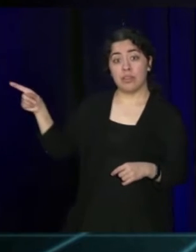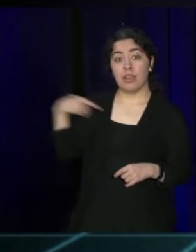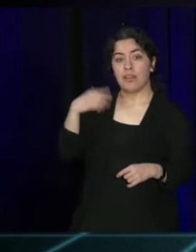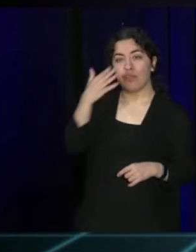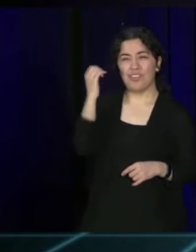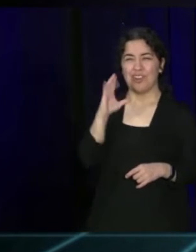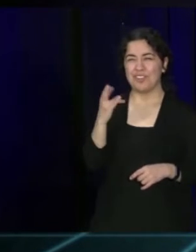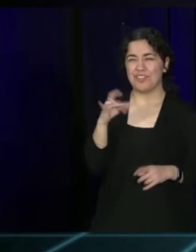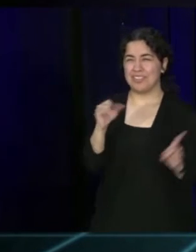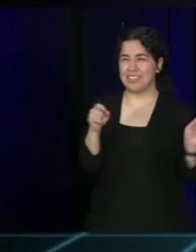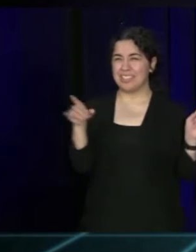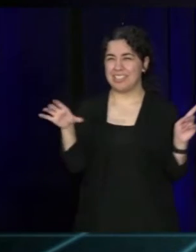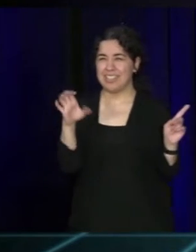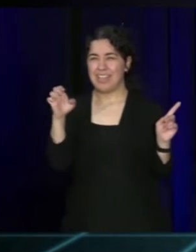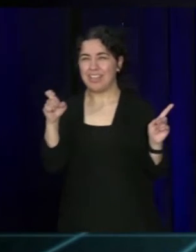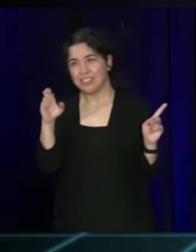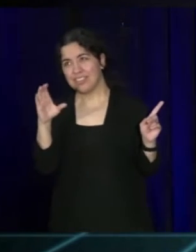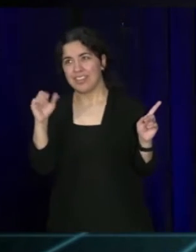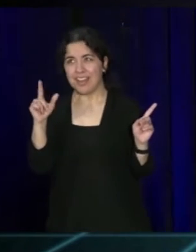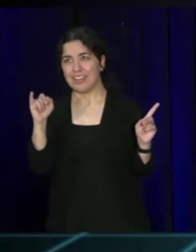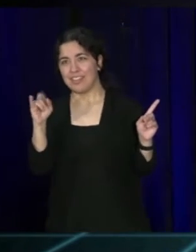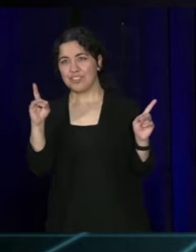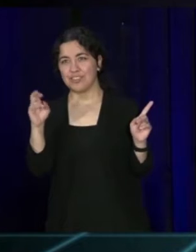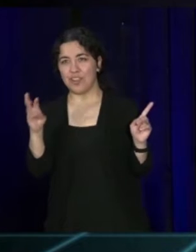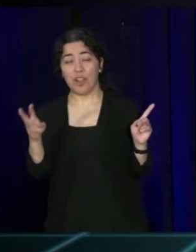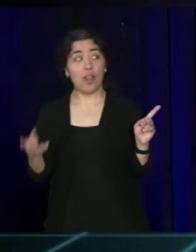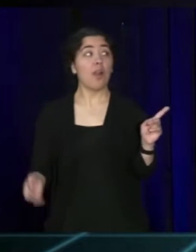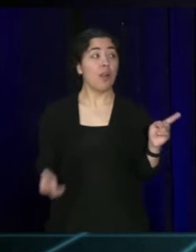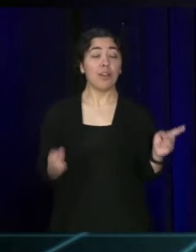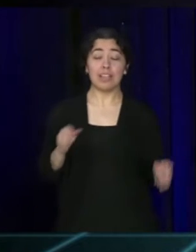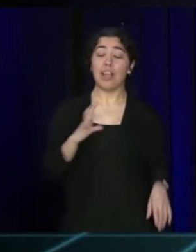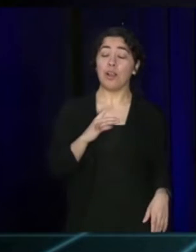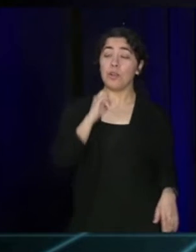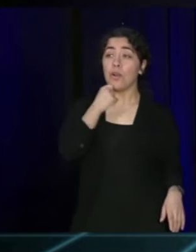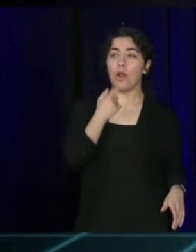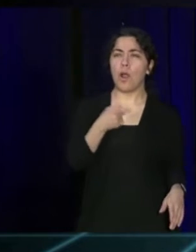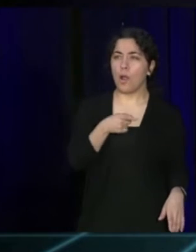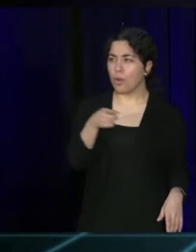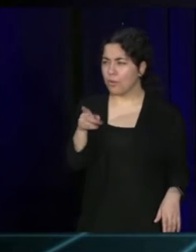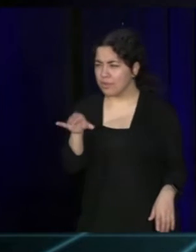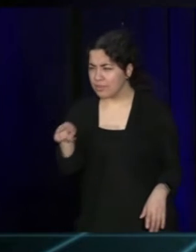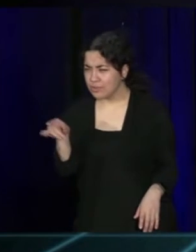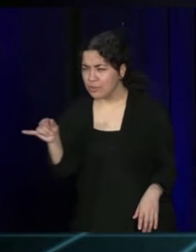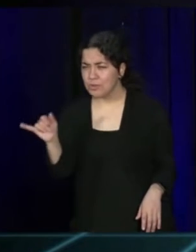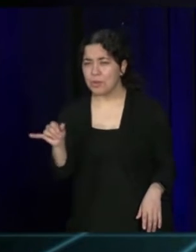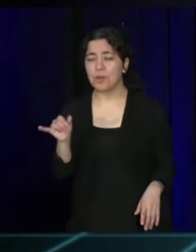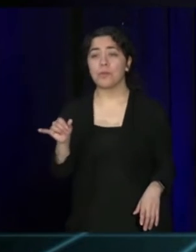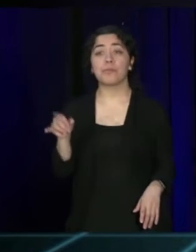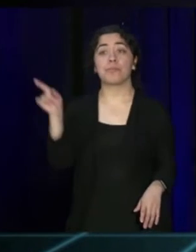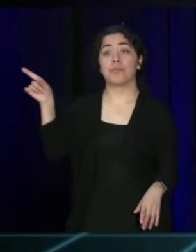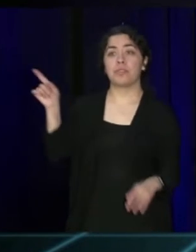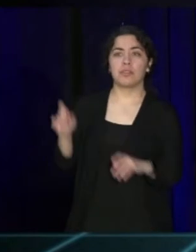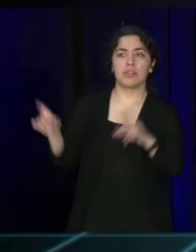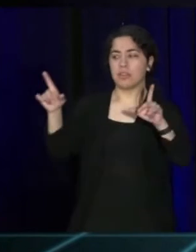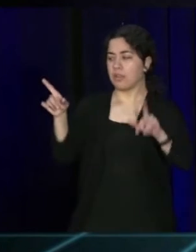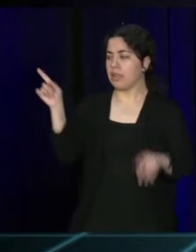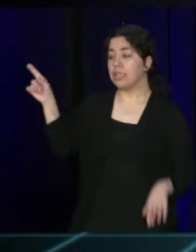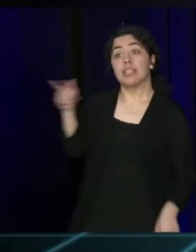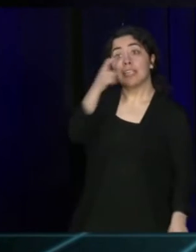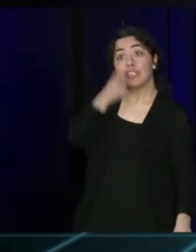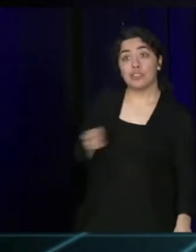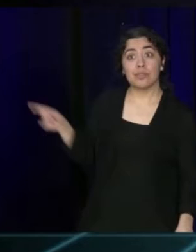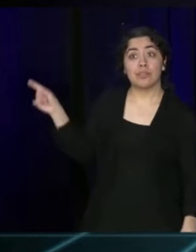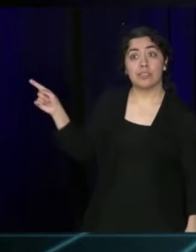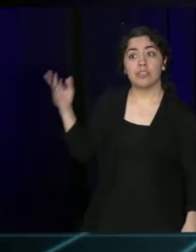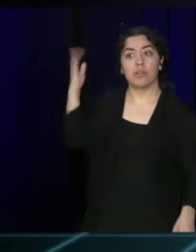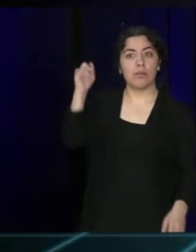did Excalidraw. I was like, oh yeah, that's cool. He did that thing too as well. So I pulled up this chart and like, oh, this is interesting. Because like, yeah,